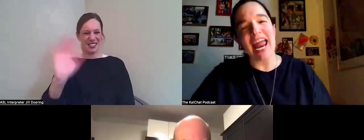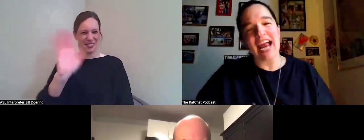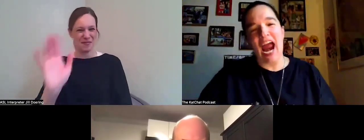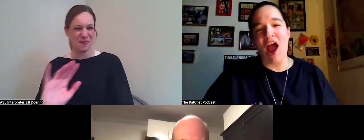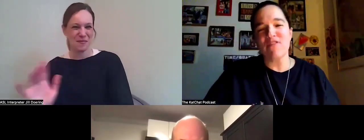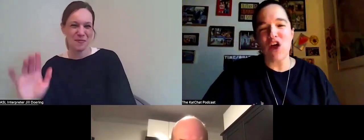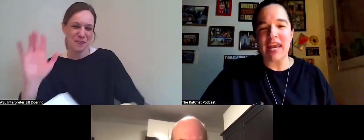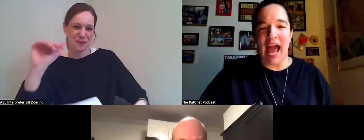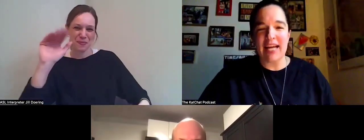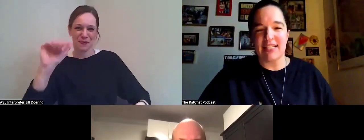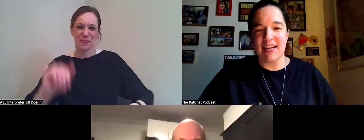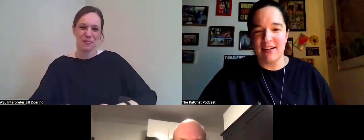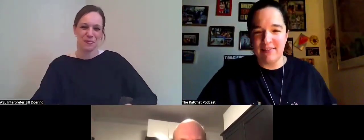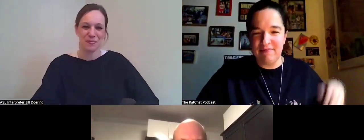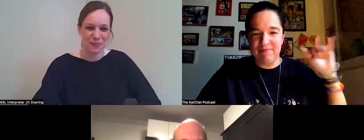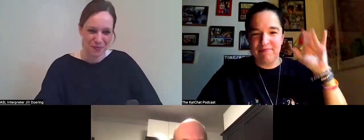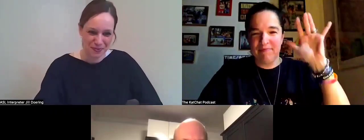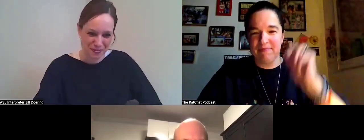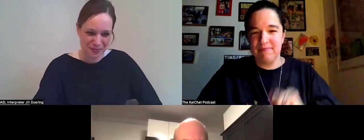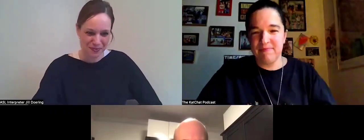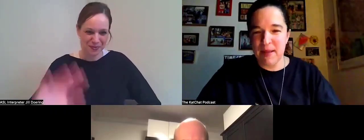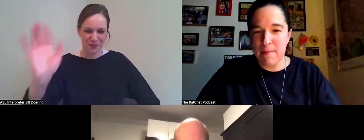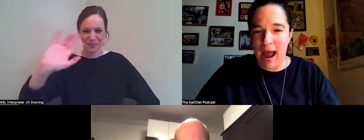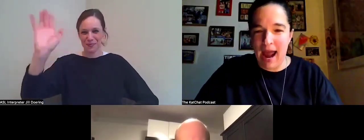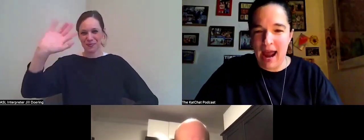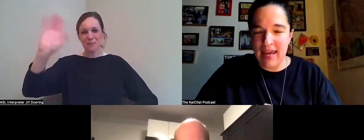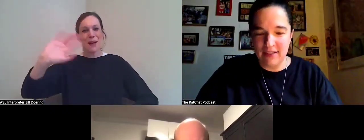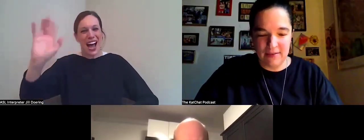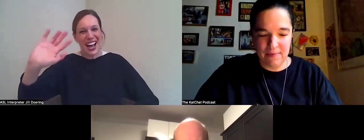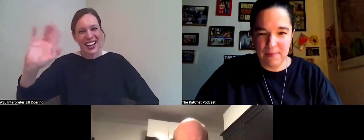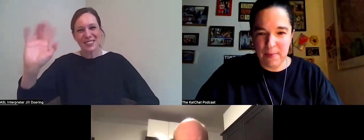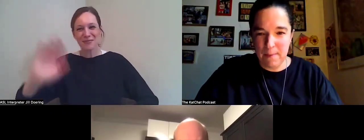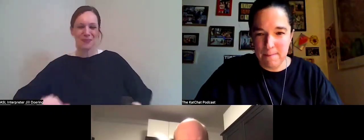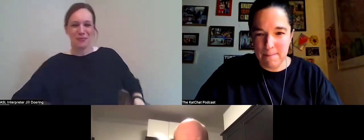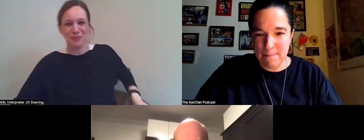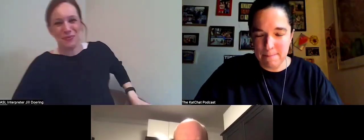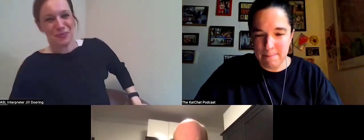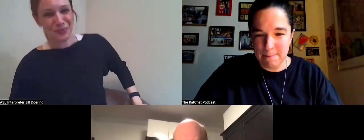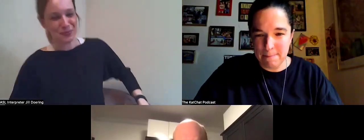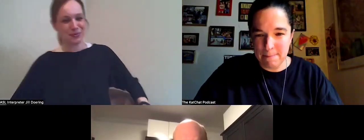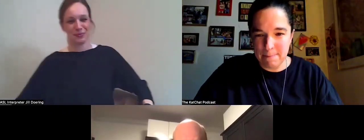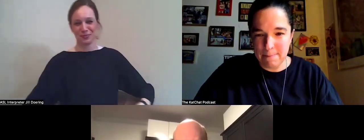All right. Thank Take you so care. much. Have a great night. Bye, Kat. Bye, Jill. Bye. Bye.